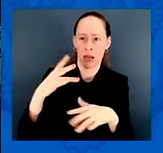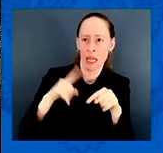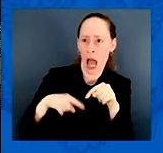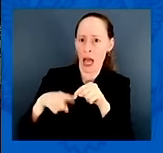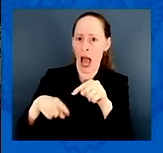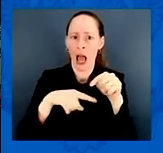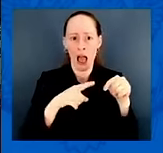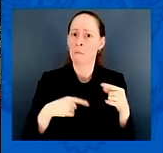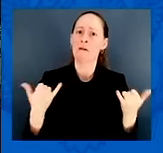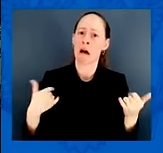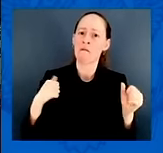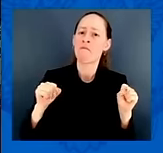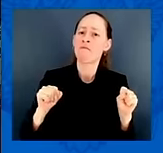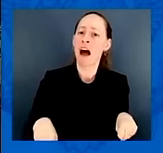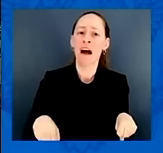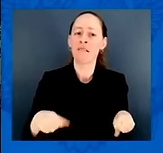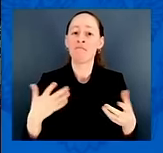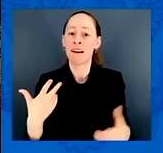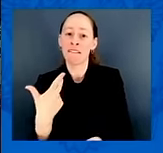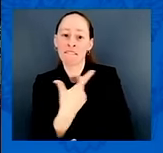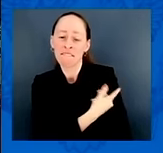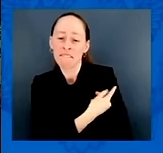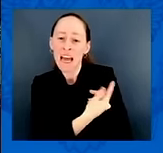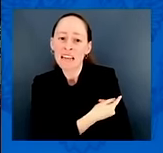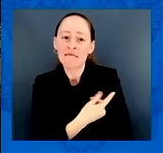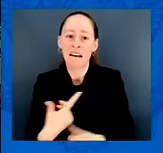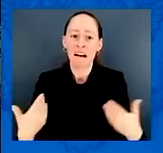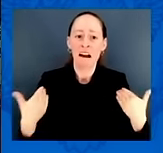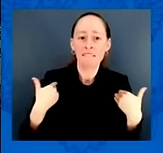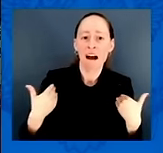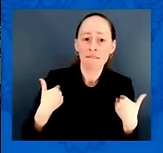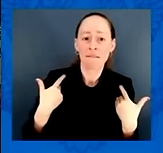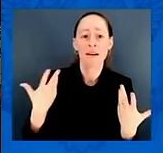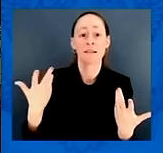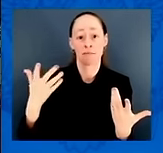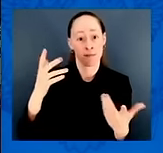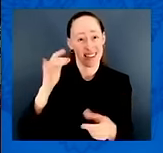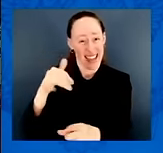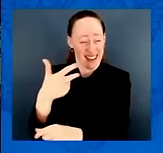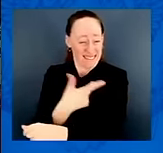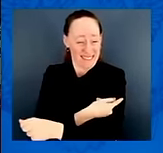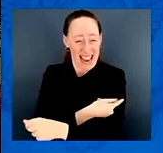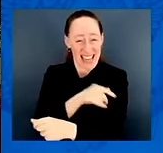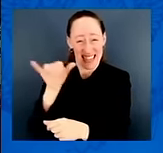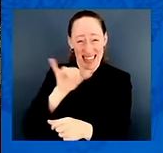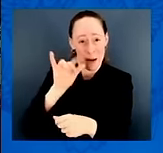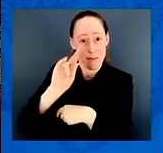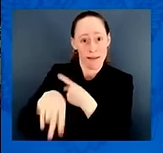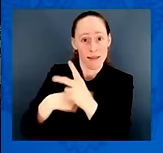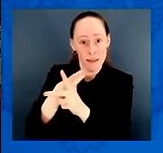Turning setback into comeback. That's what America does. That's what America does.